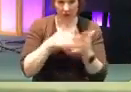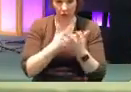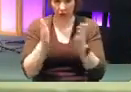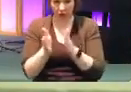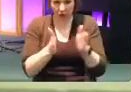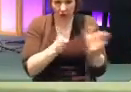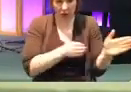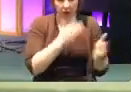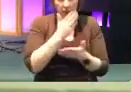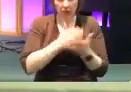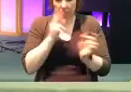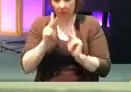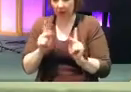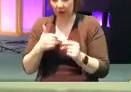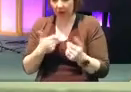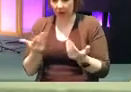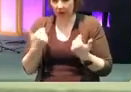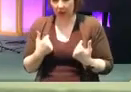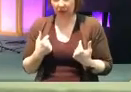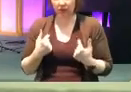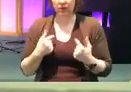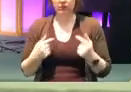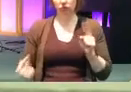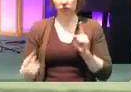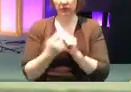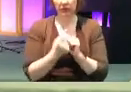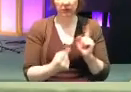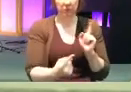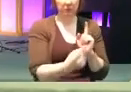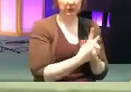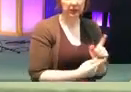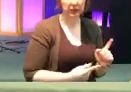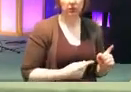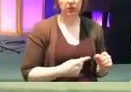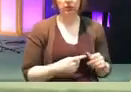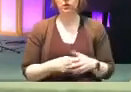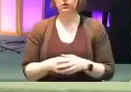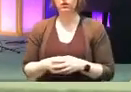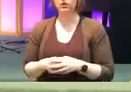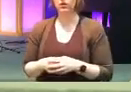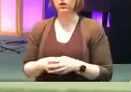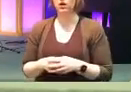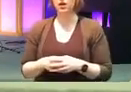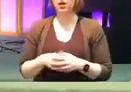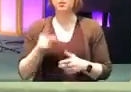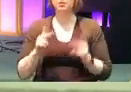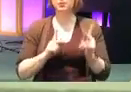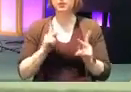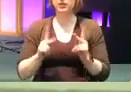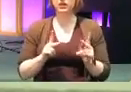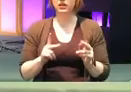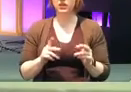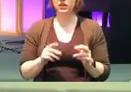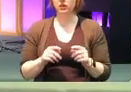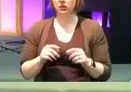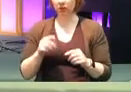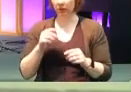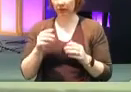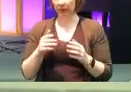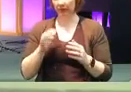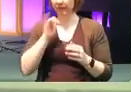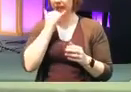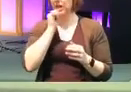Pentecostal services or encountered Pentecostals, and they have experienced what I would refer to as the misuse or